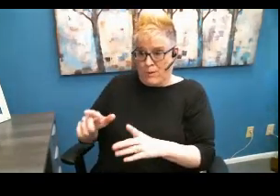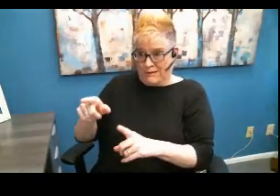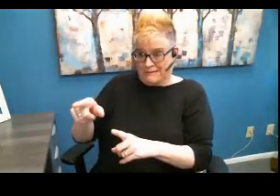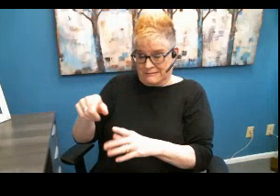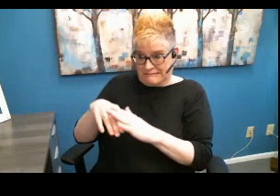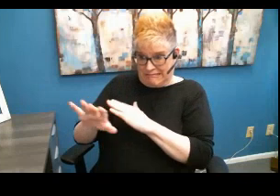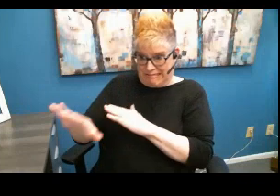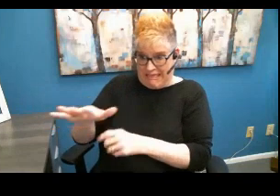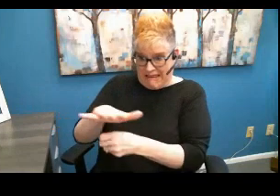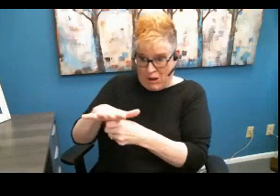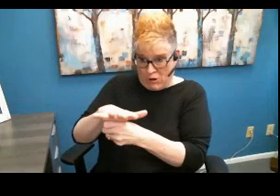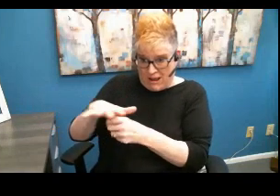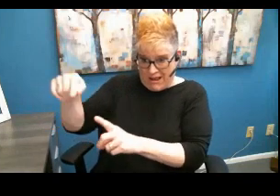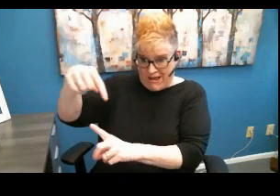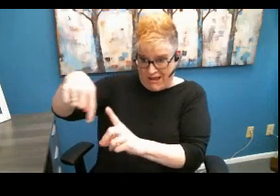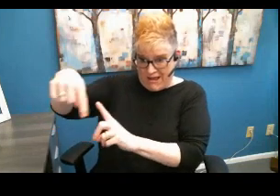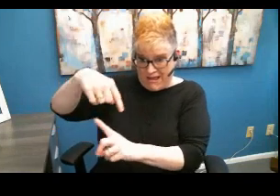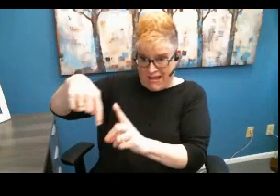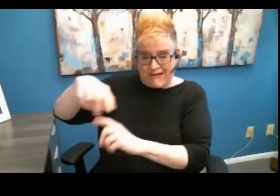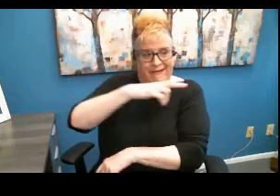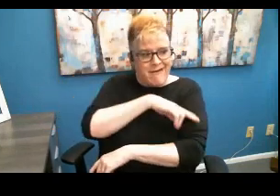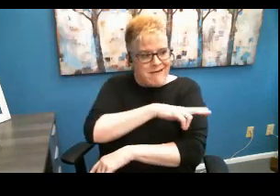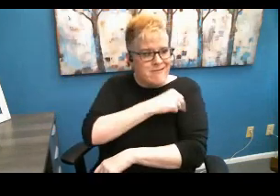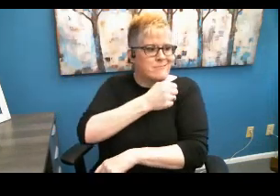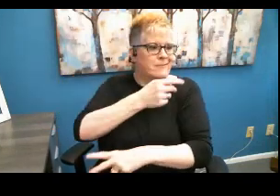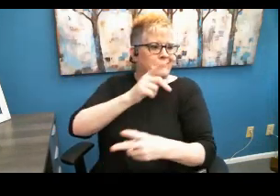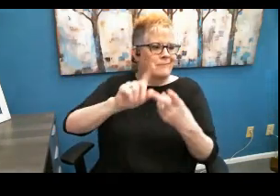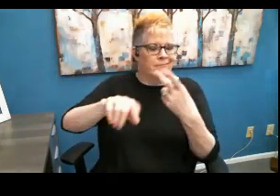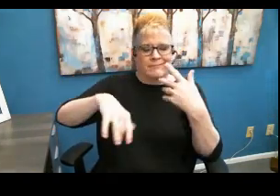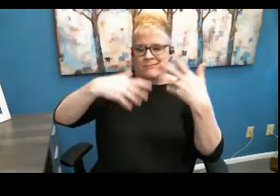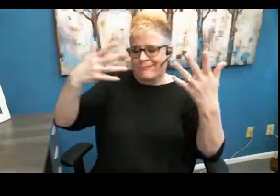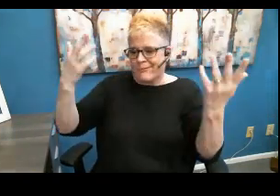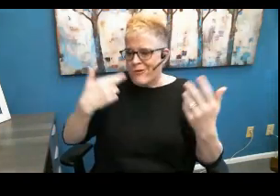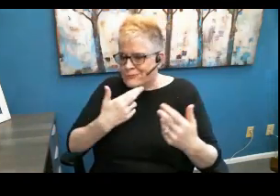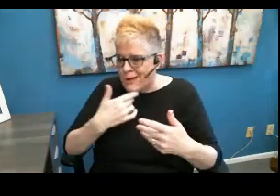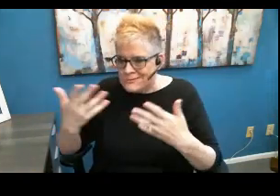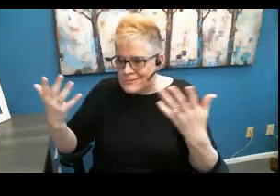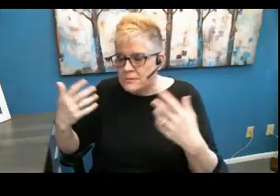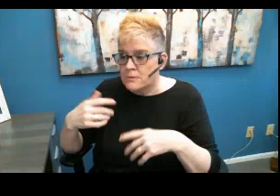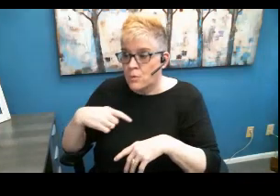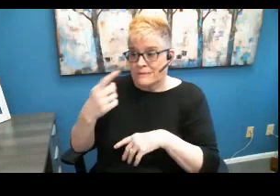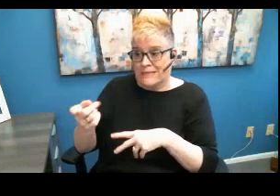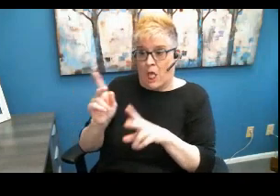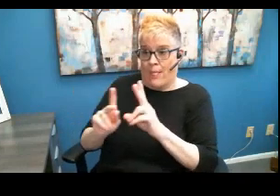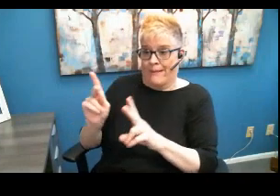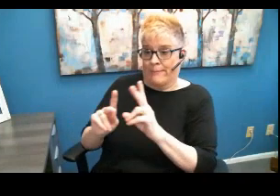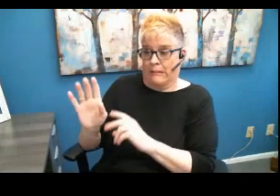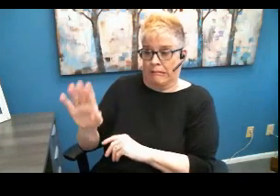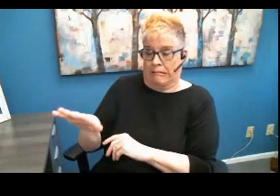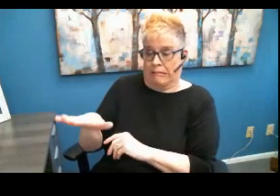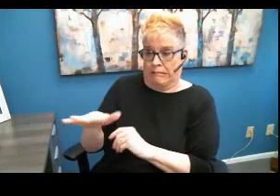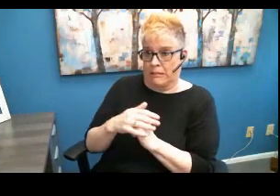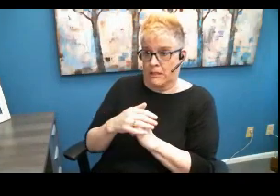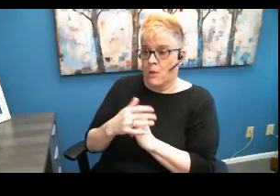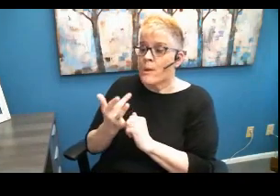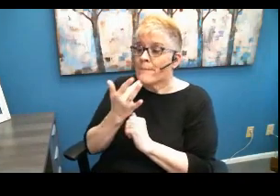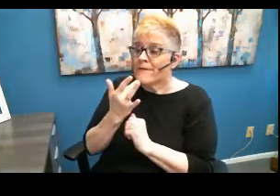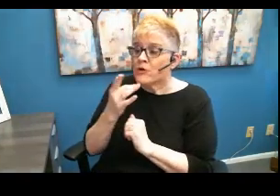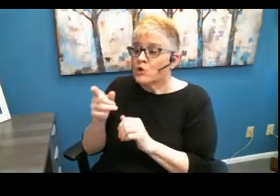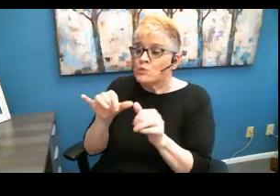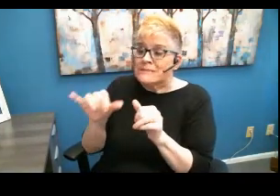so if it's hospital, people that work at a hospital, we tell folks we actually prefer that they stay